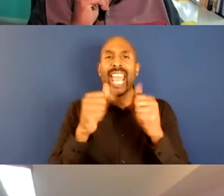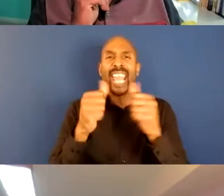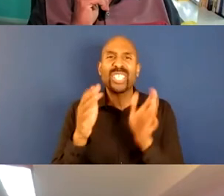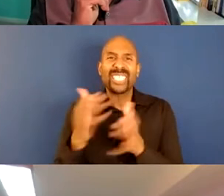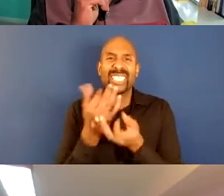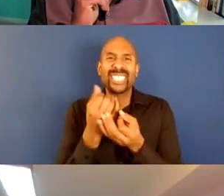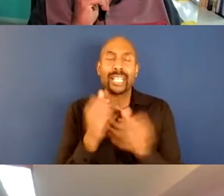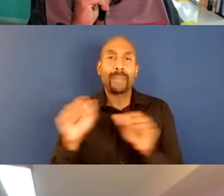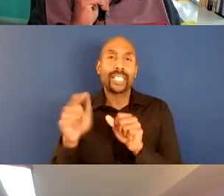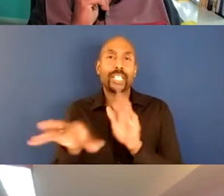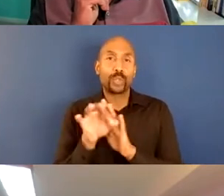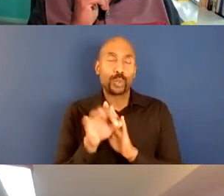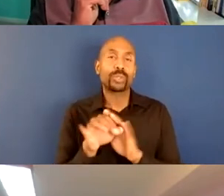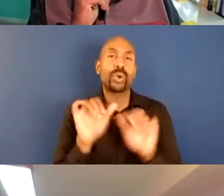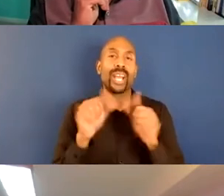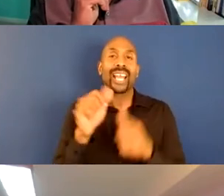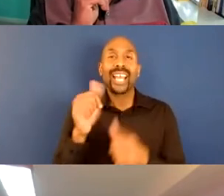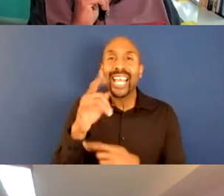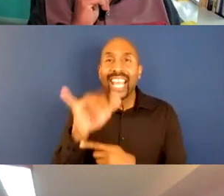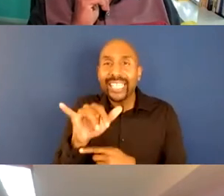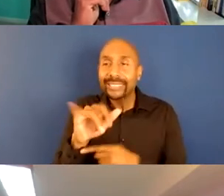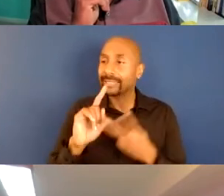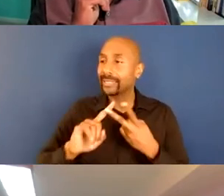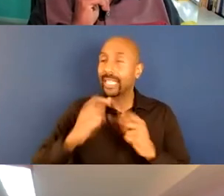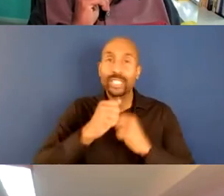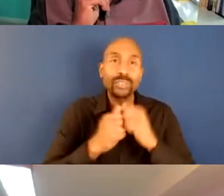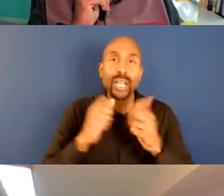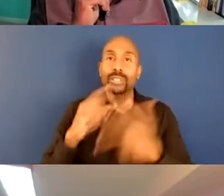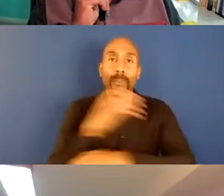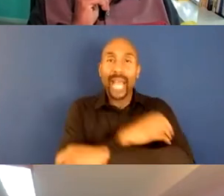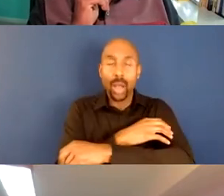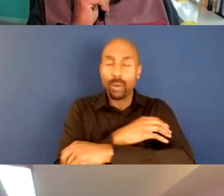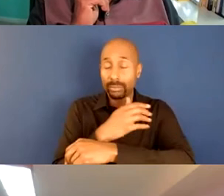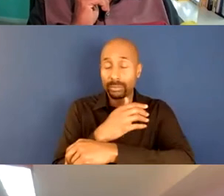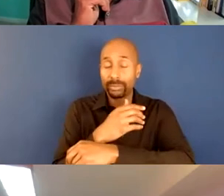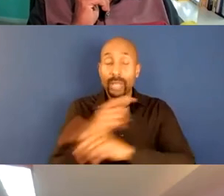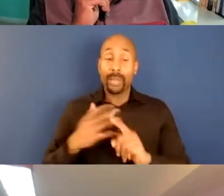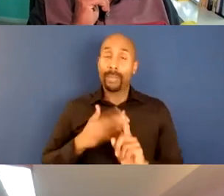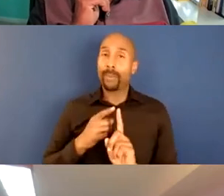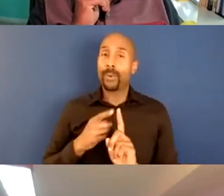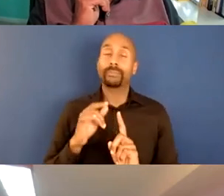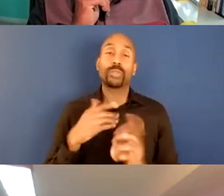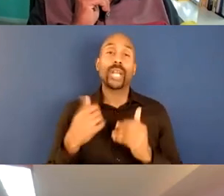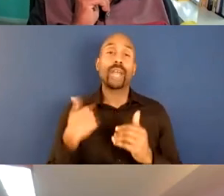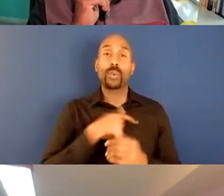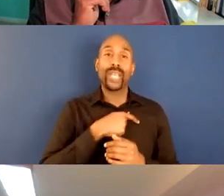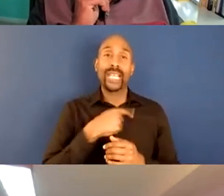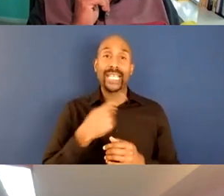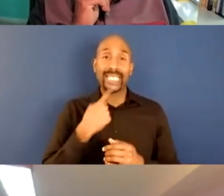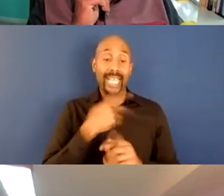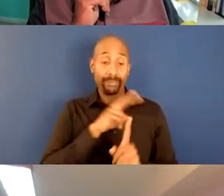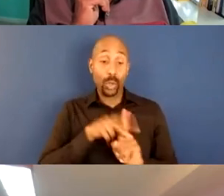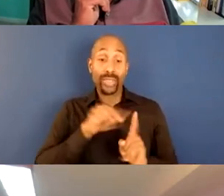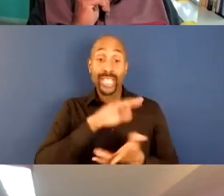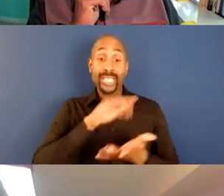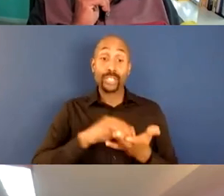otherwise. And I'm saying, however it is we decide to assign it, I'm not convinced that everybody wants it.